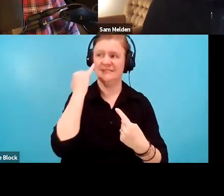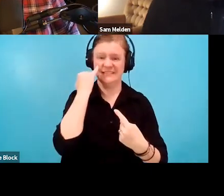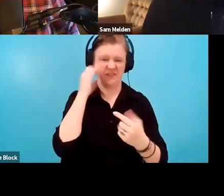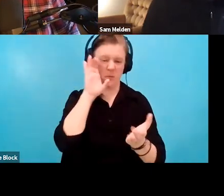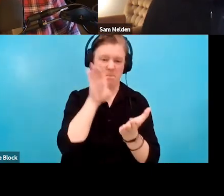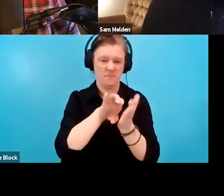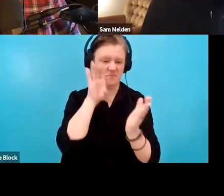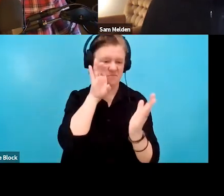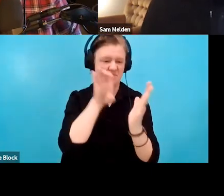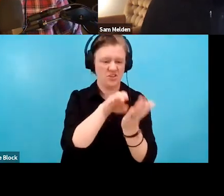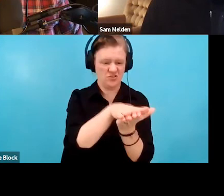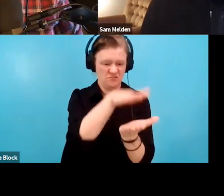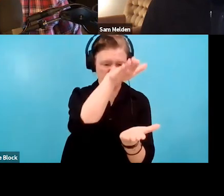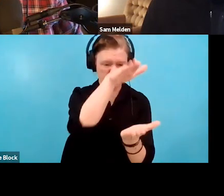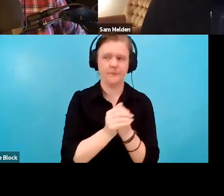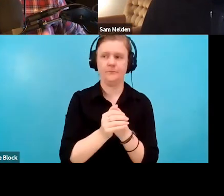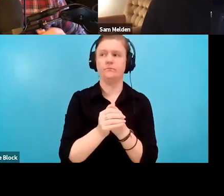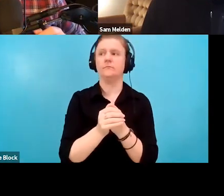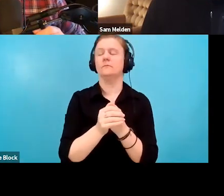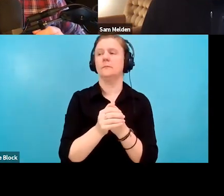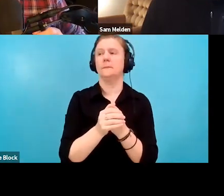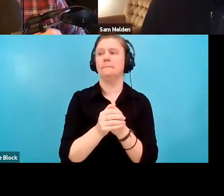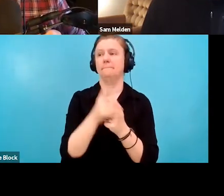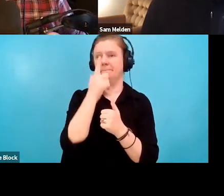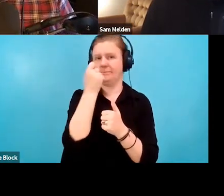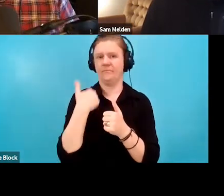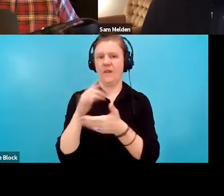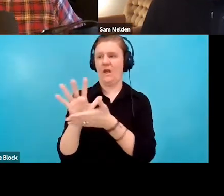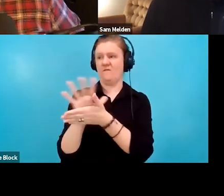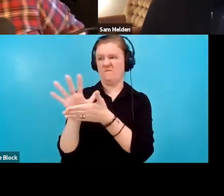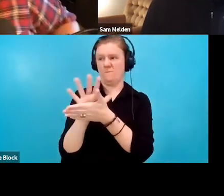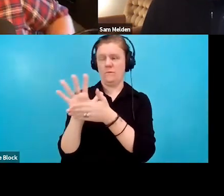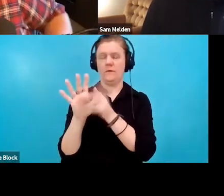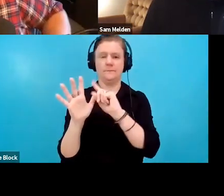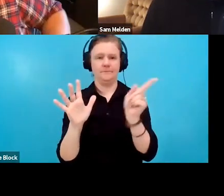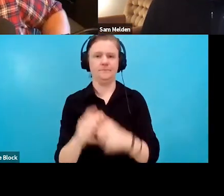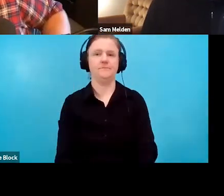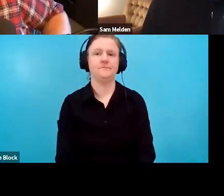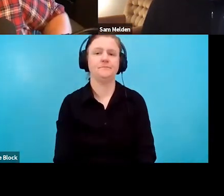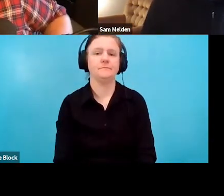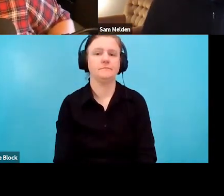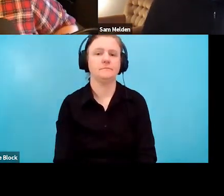pictures. I'm working on a film right now, actually. Let me grab a little visual aid here.